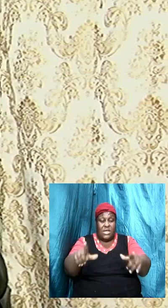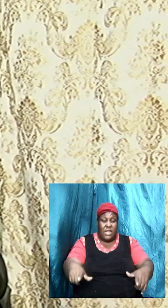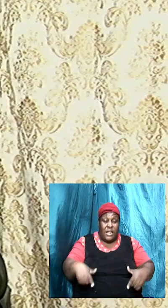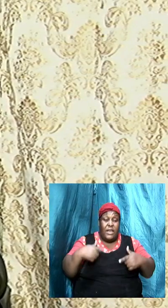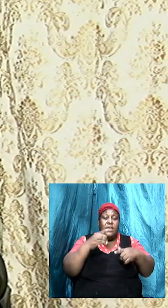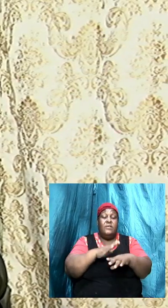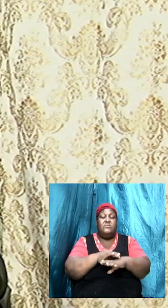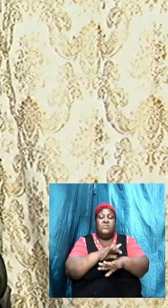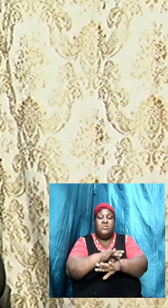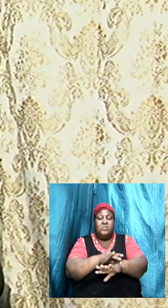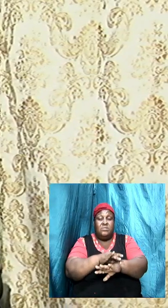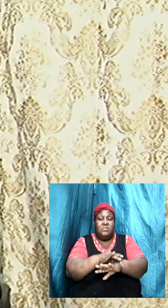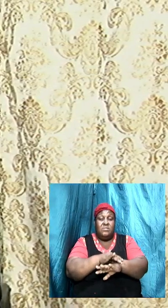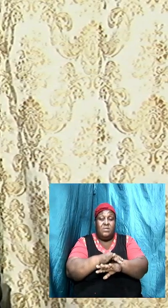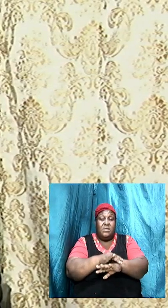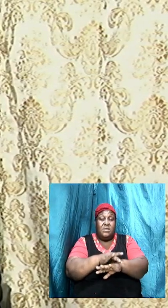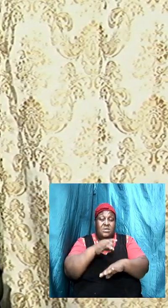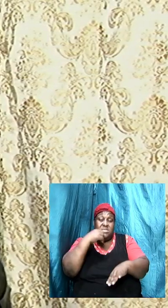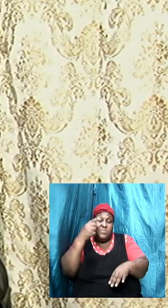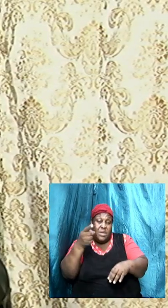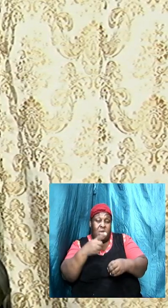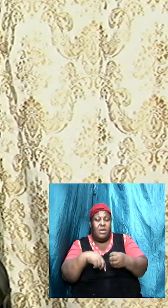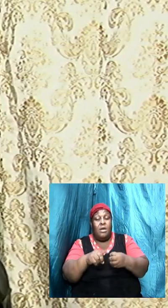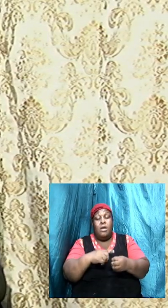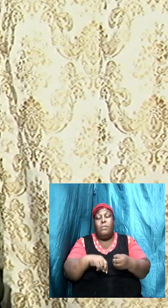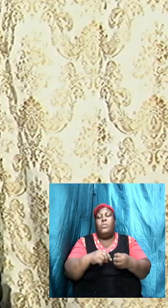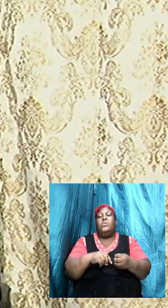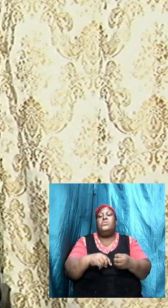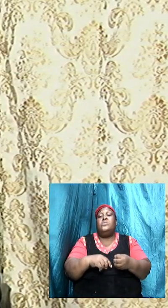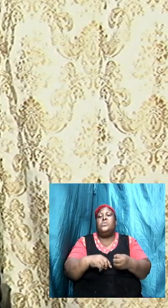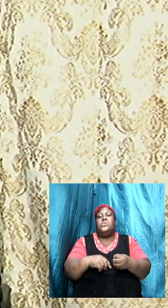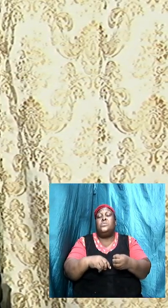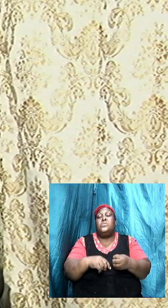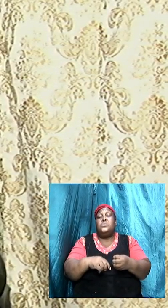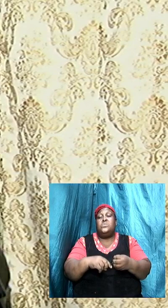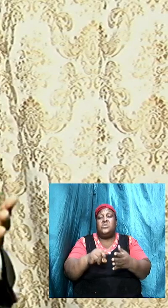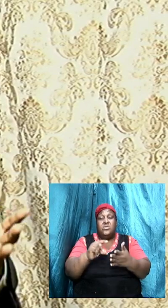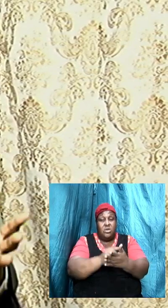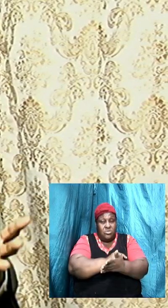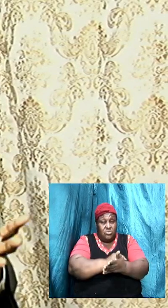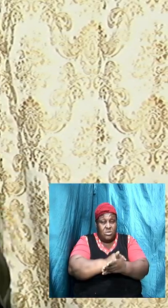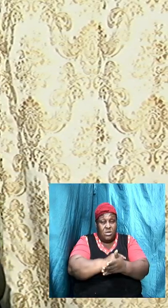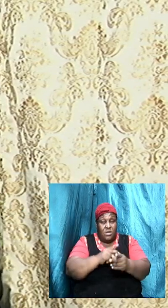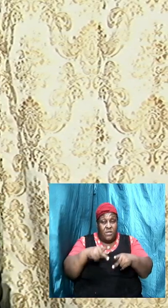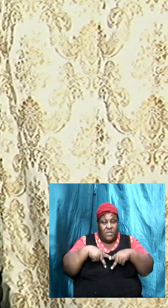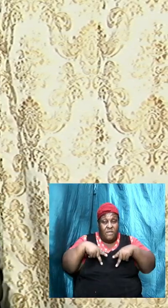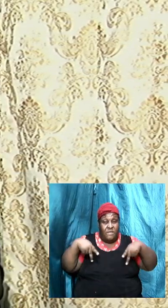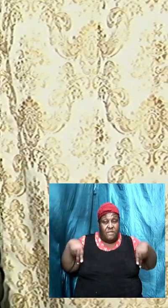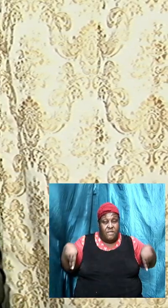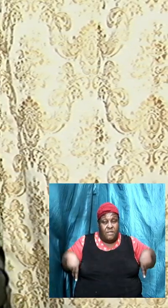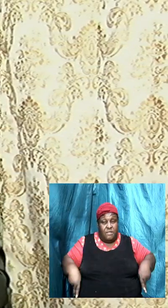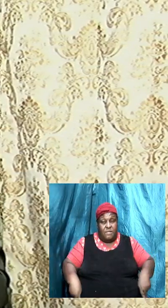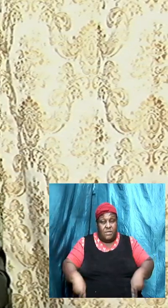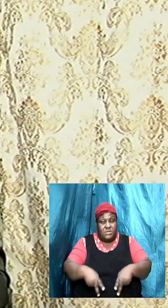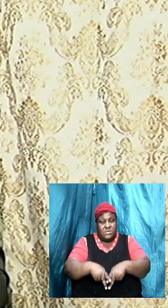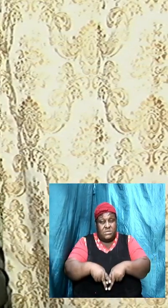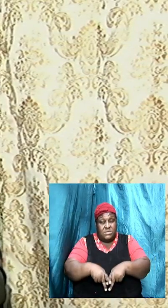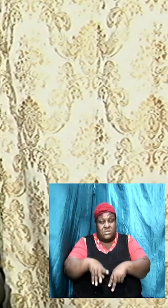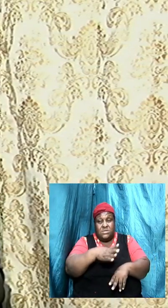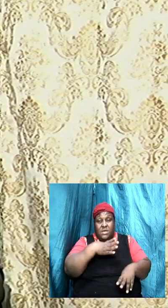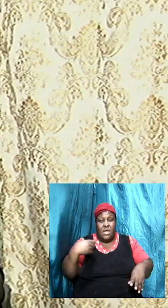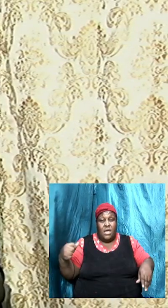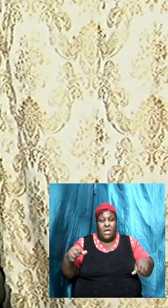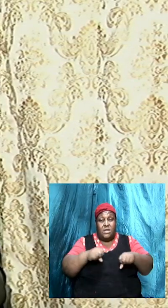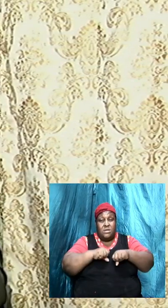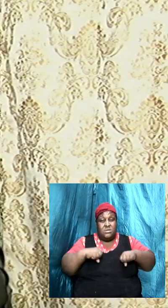earth, he talked about the doctrine of the Pharisees and the Sadducees. What are these doctrines? So as we go through,